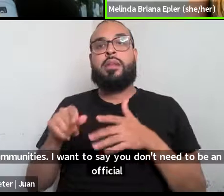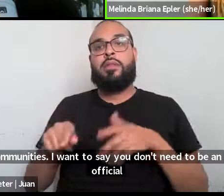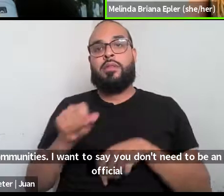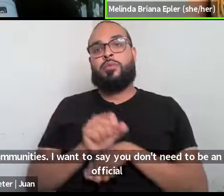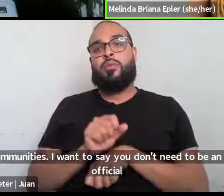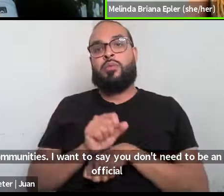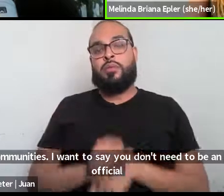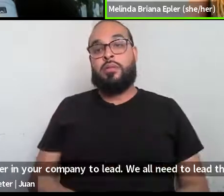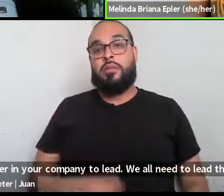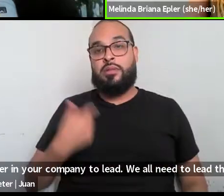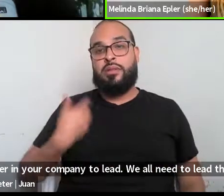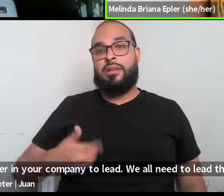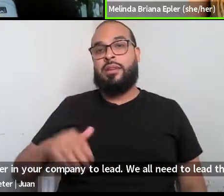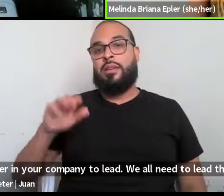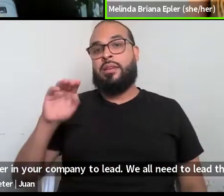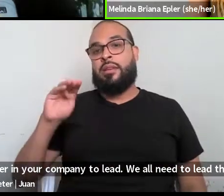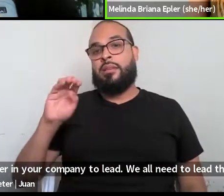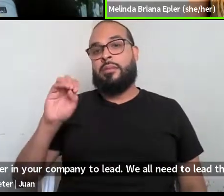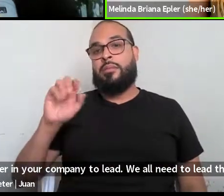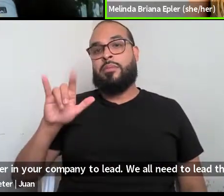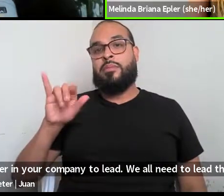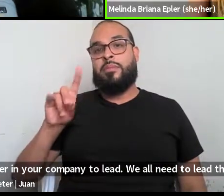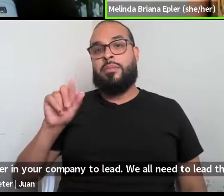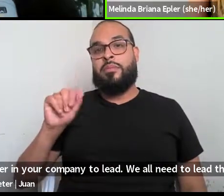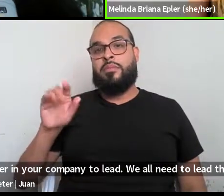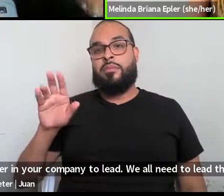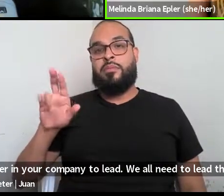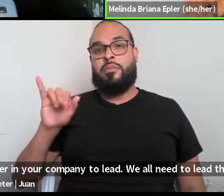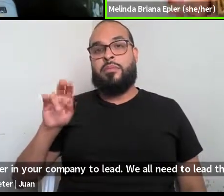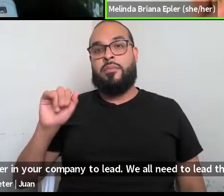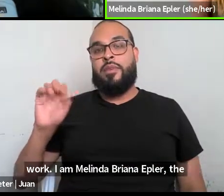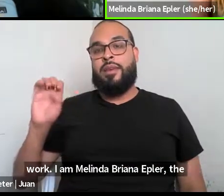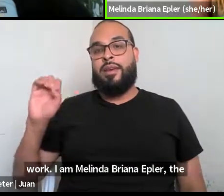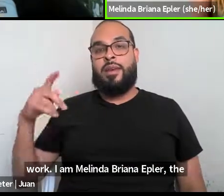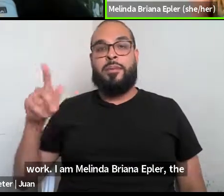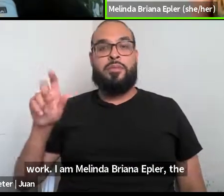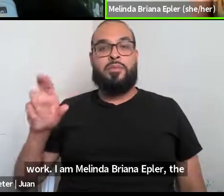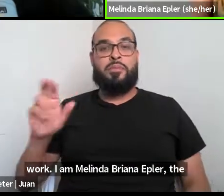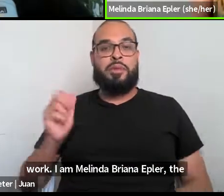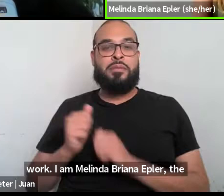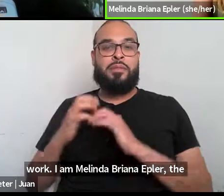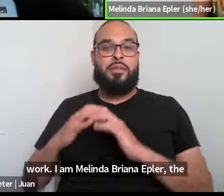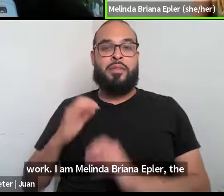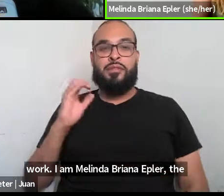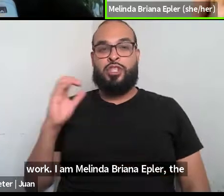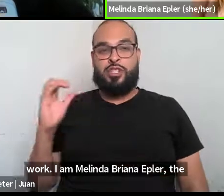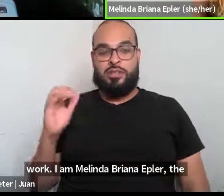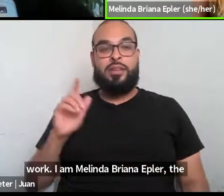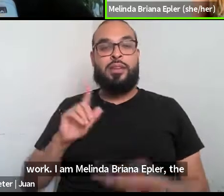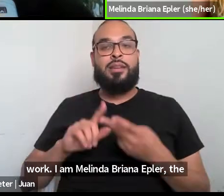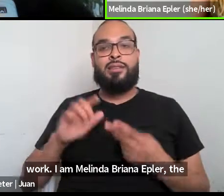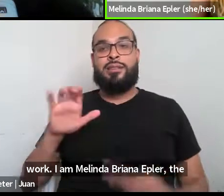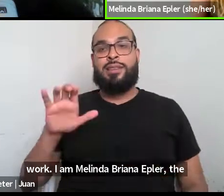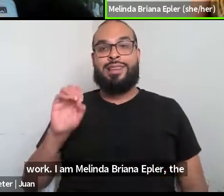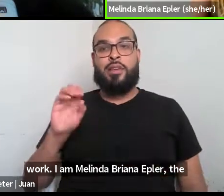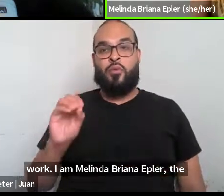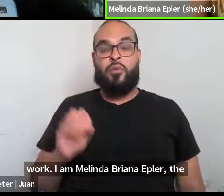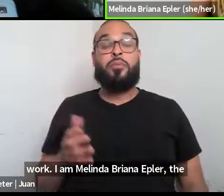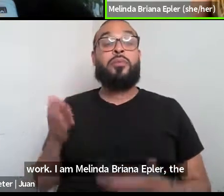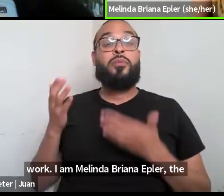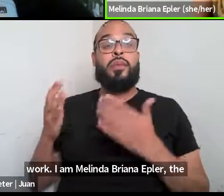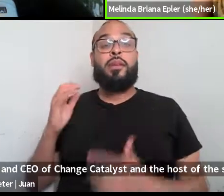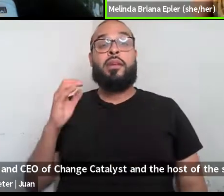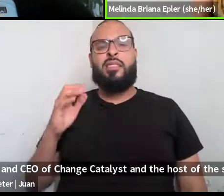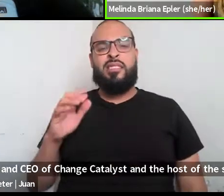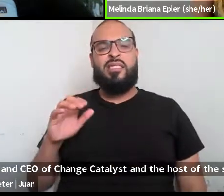So I'm Melinda Epler, the founder and CEO of Change Catalyst and the host of the show. At Change Catalyst, we build